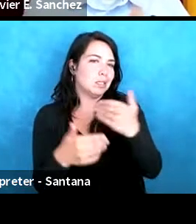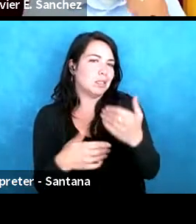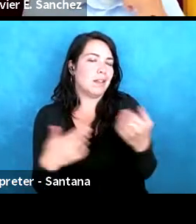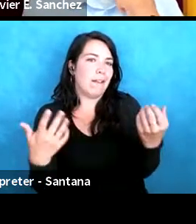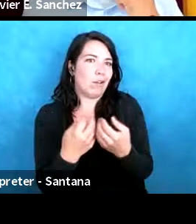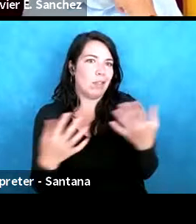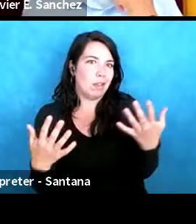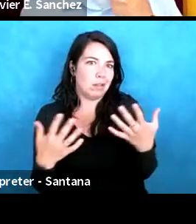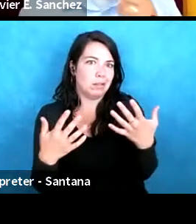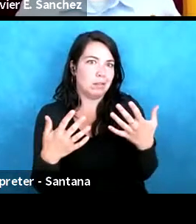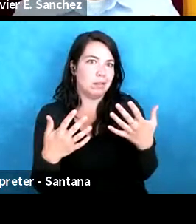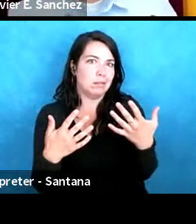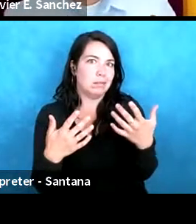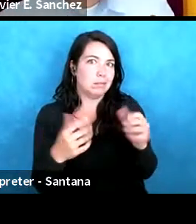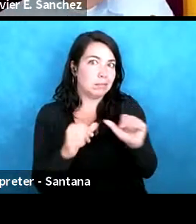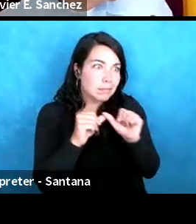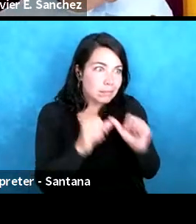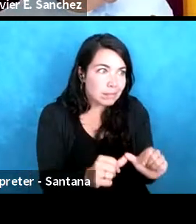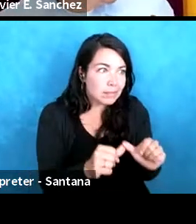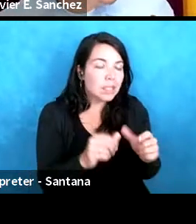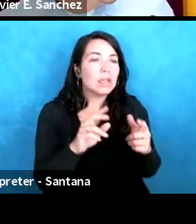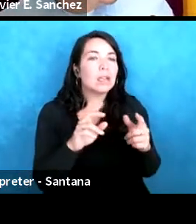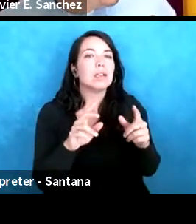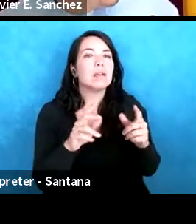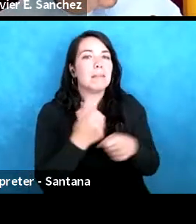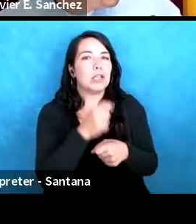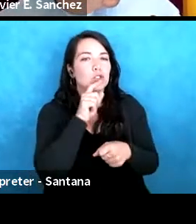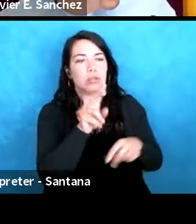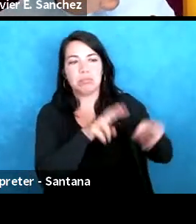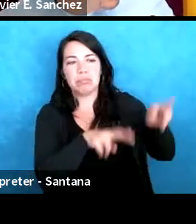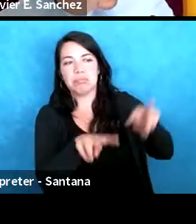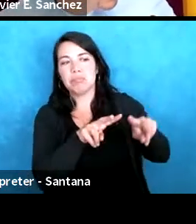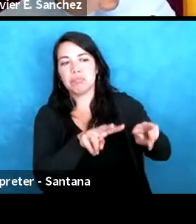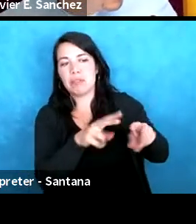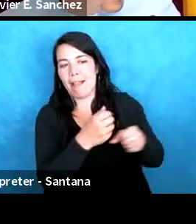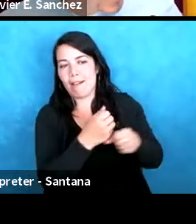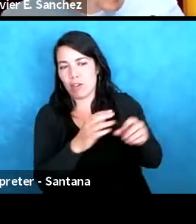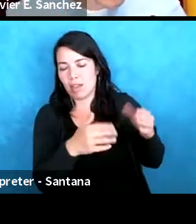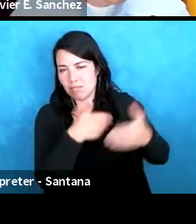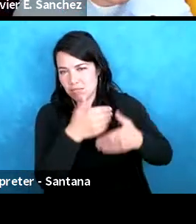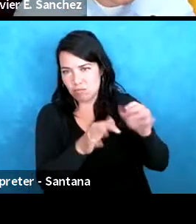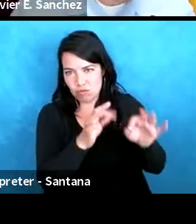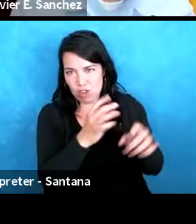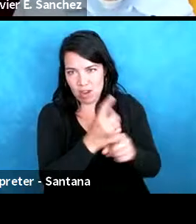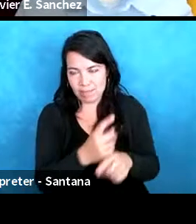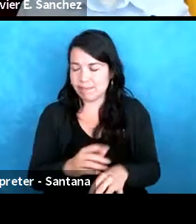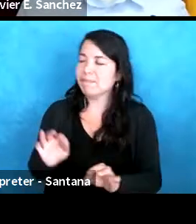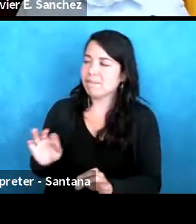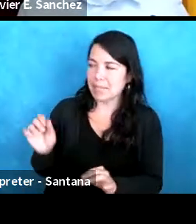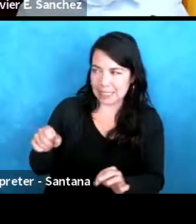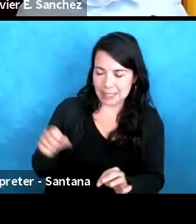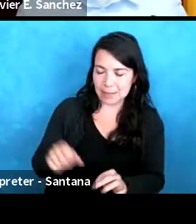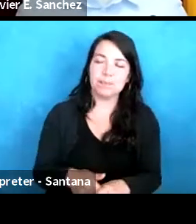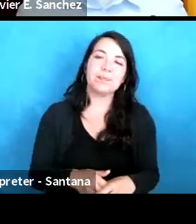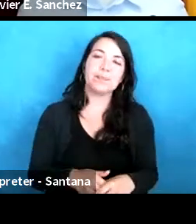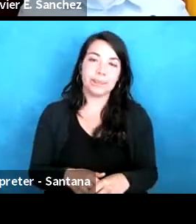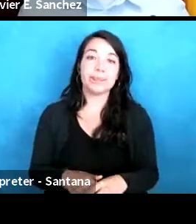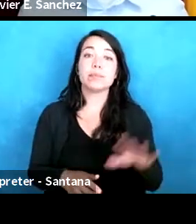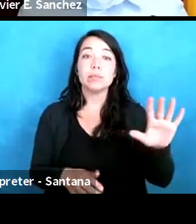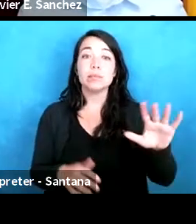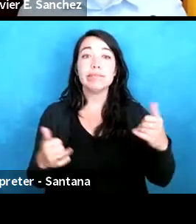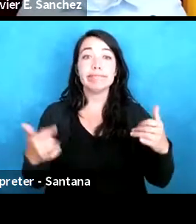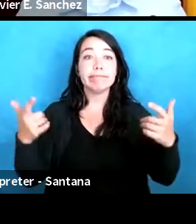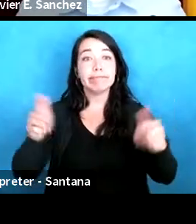within that process. Yes, ma'am. Thank you. Thank you. Councillor Peggy Sue Martinez and then Councillor Manny Martinez. Thank you, Mayor. Thank you,